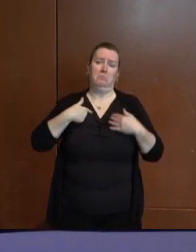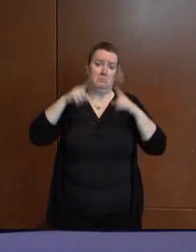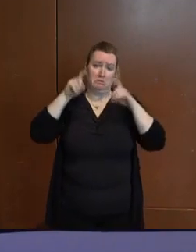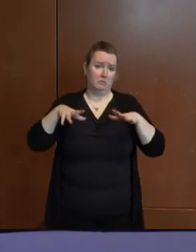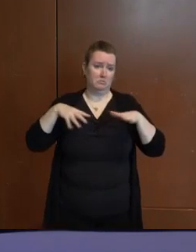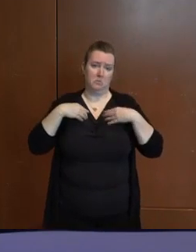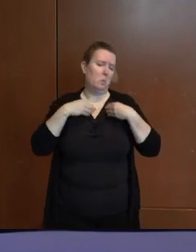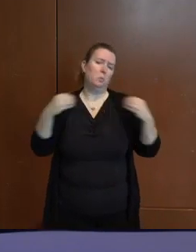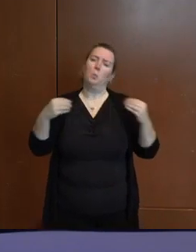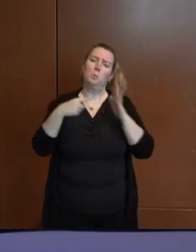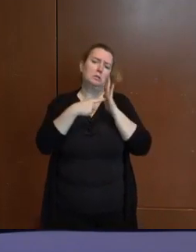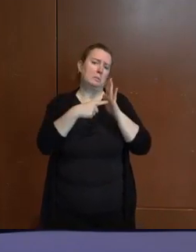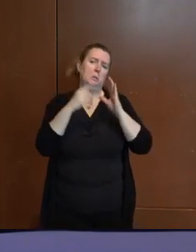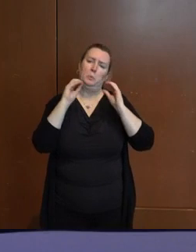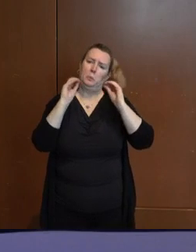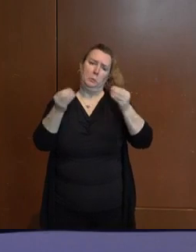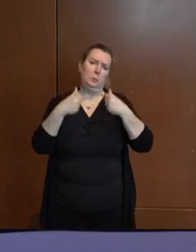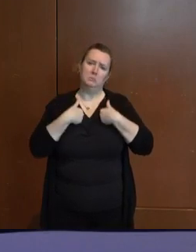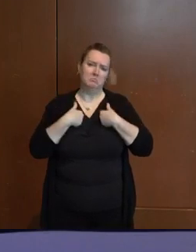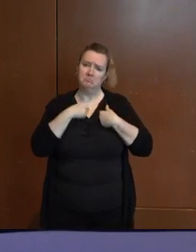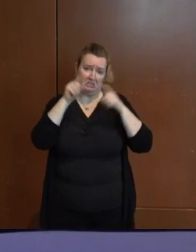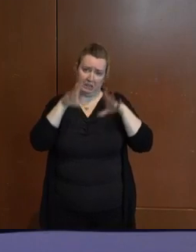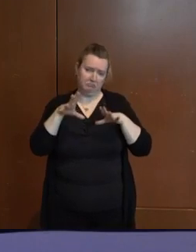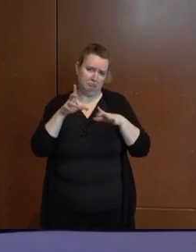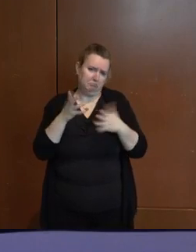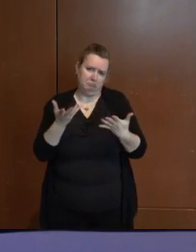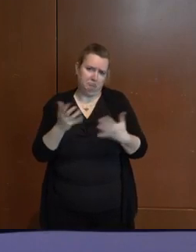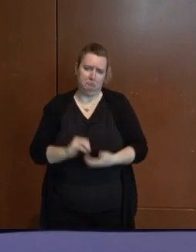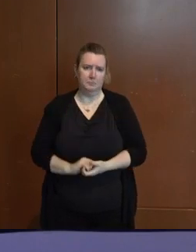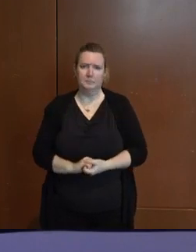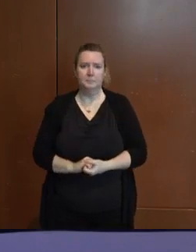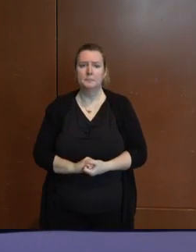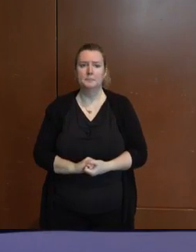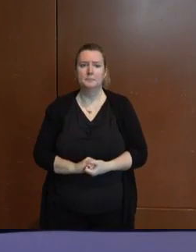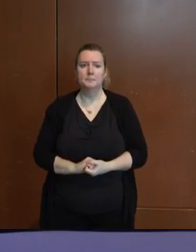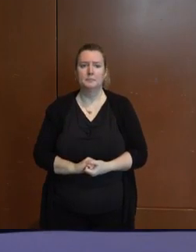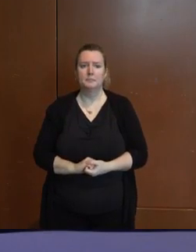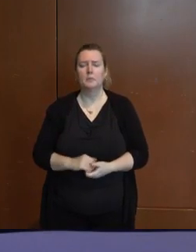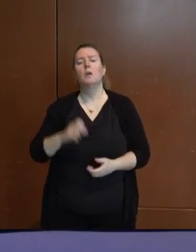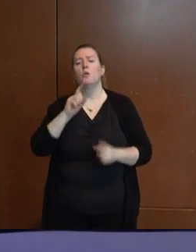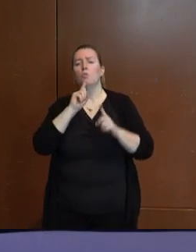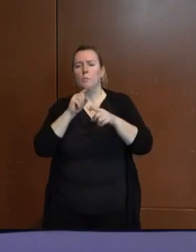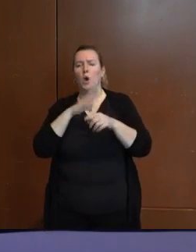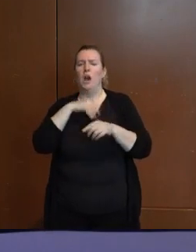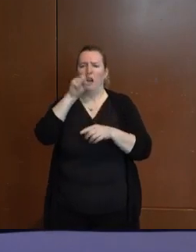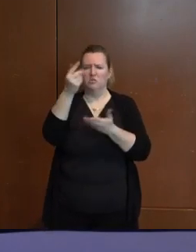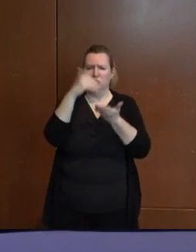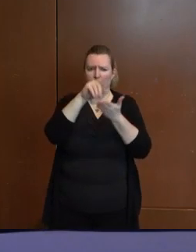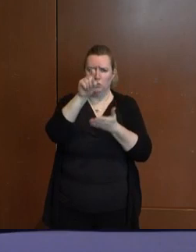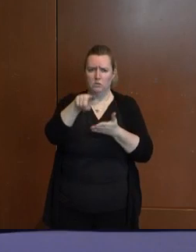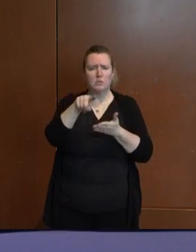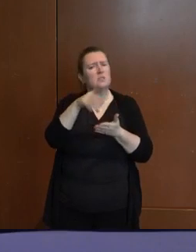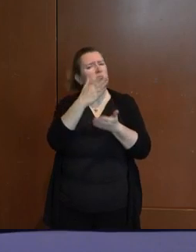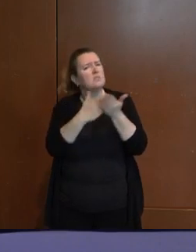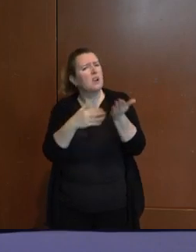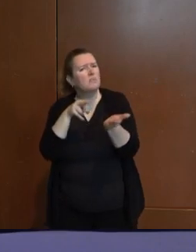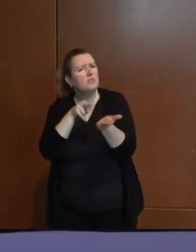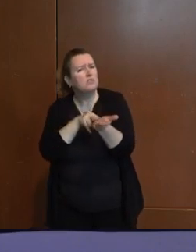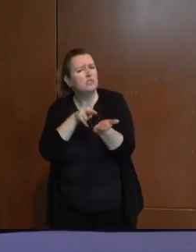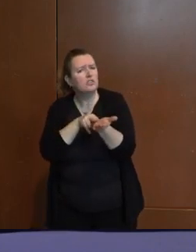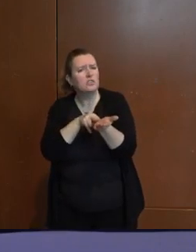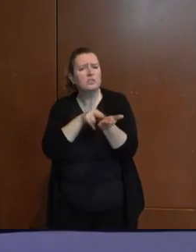Some healthcare workers with nurses, especially critical care nurses with symptoms, say they've been turned down for testing because